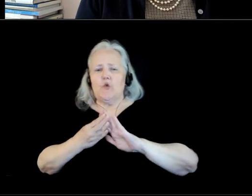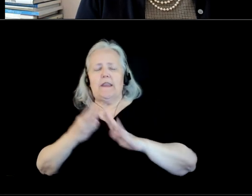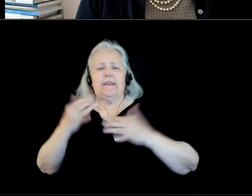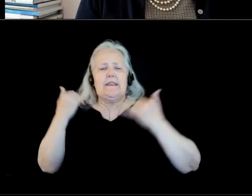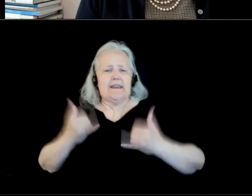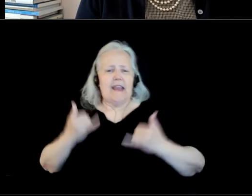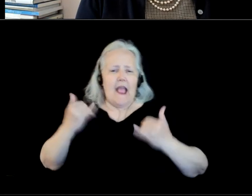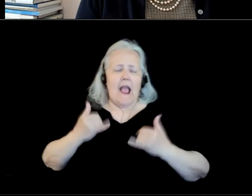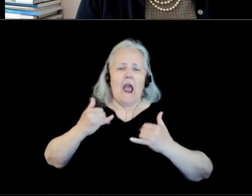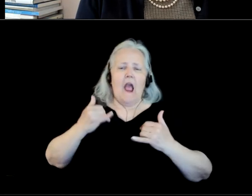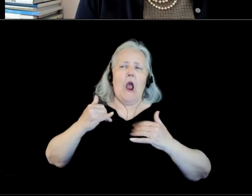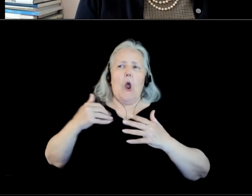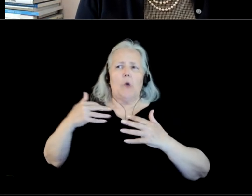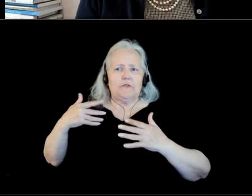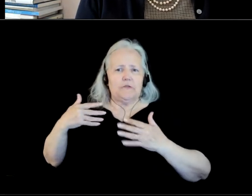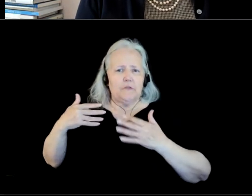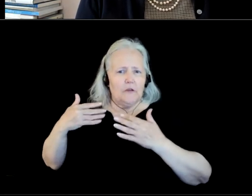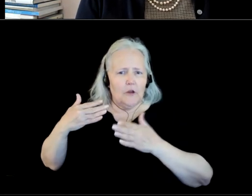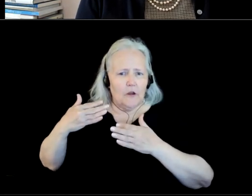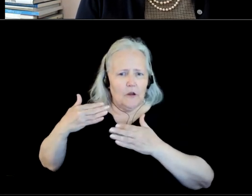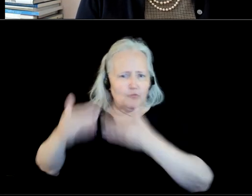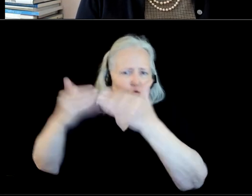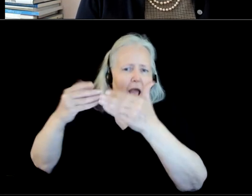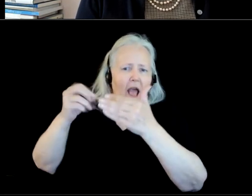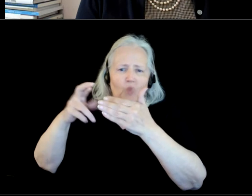actually, you know, remind you in the